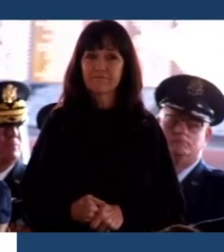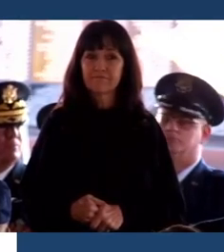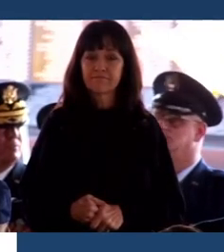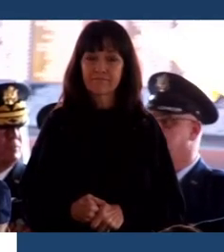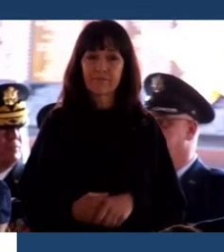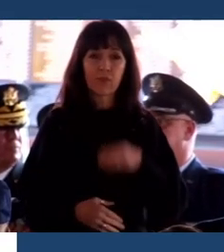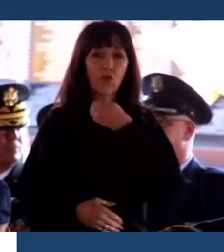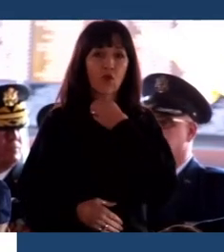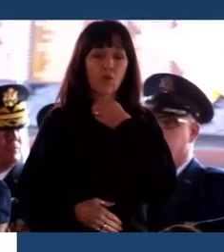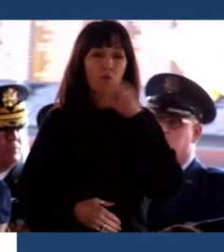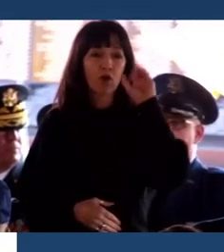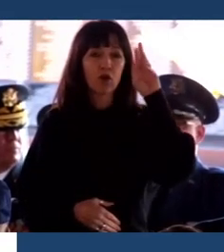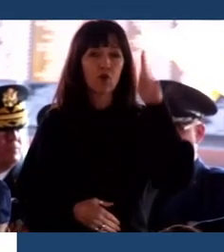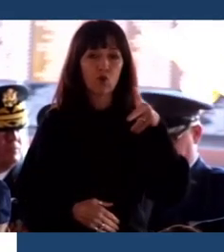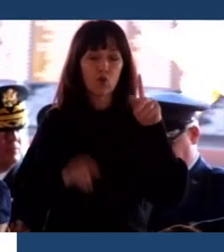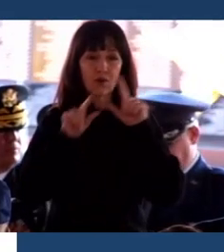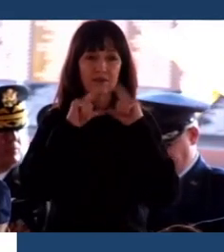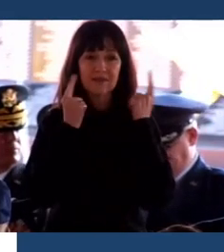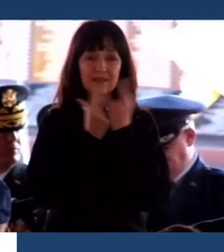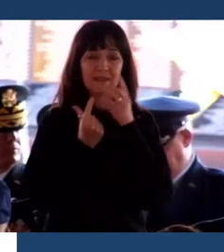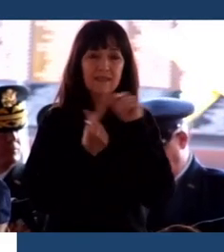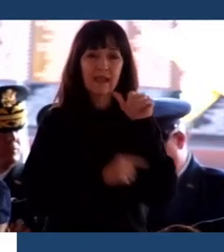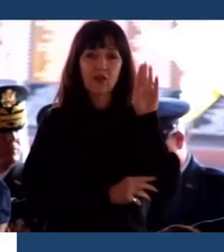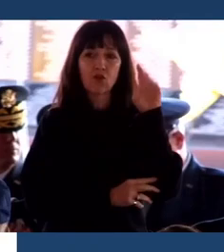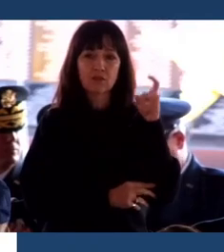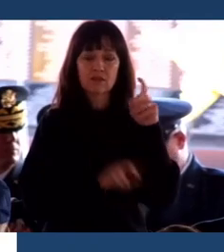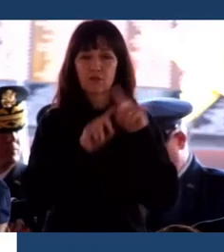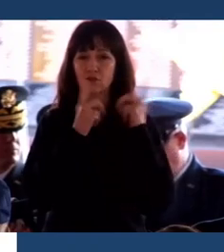Marine Corps League and Auxiliary, Department of Delaware.